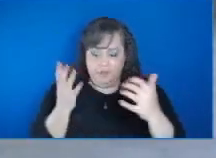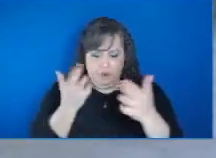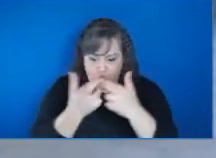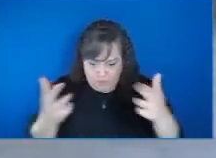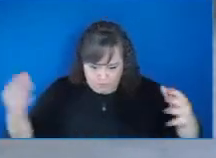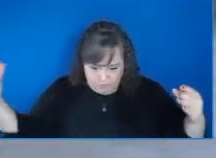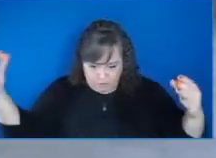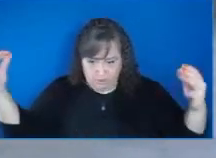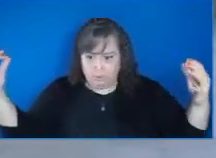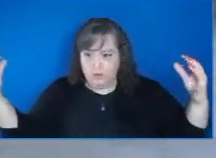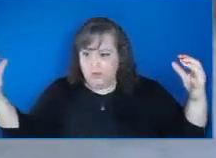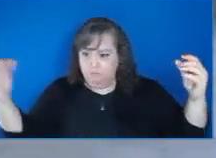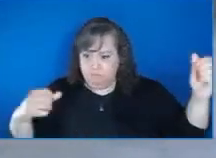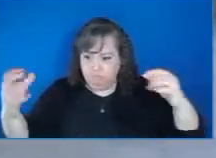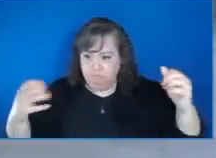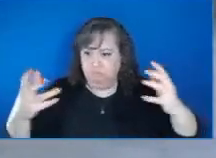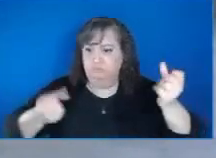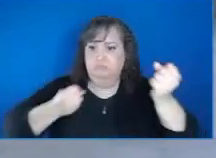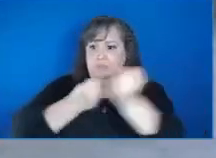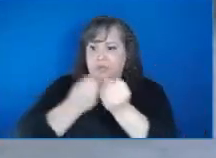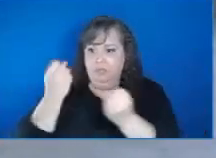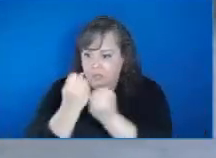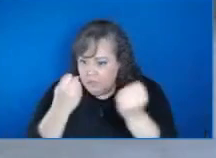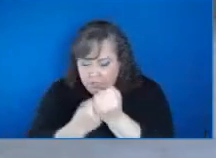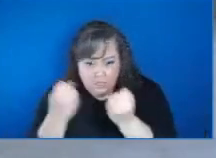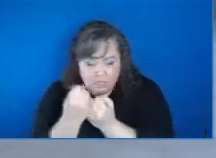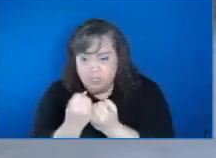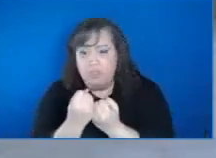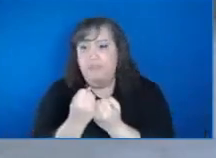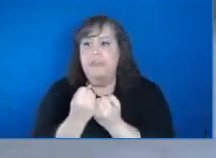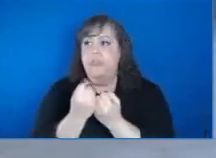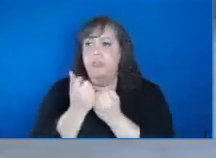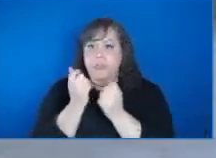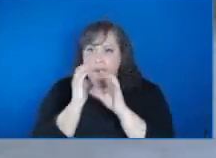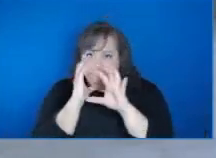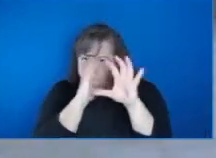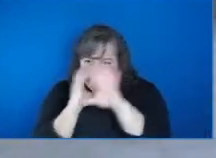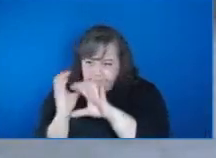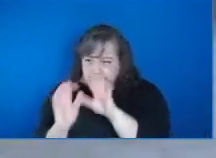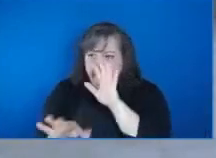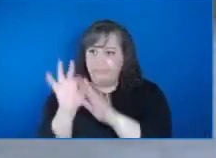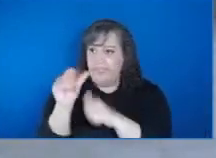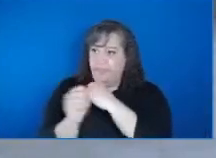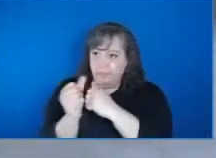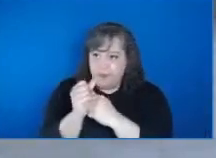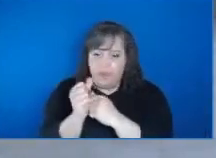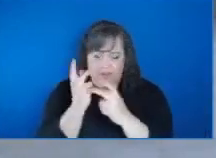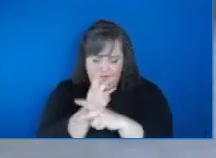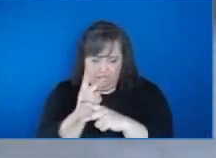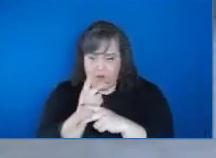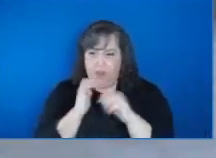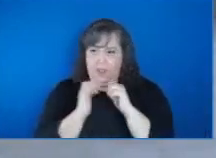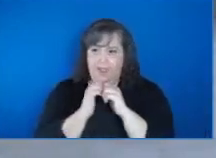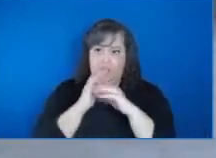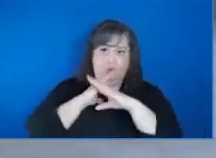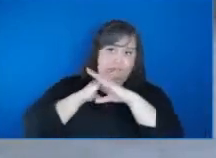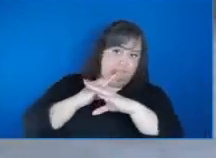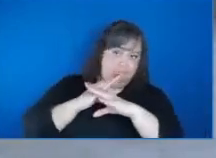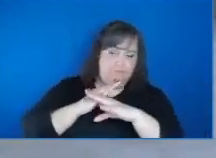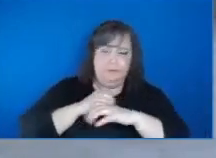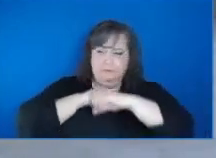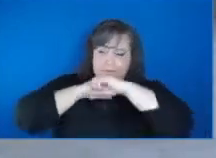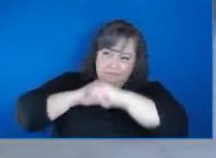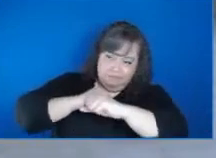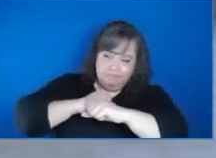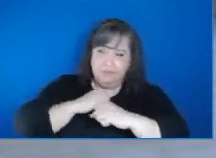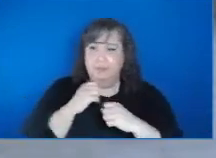it is to make sure we better define the threat, to put together whatever the mitigation plans are, to help protect ourselves from a potential